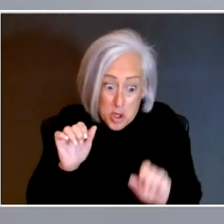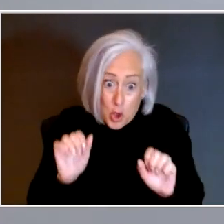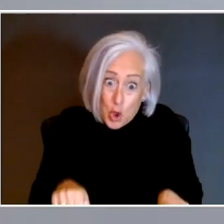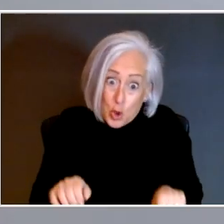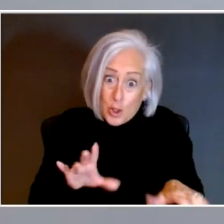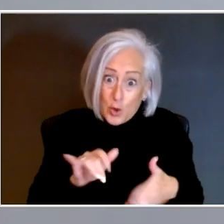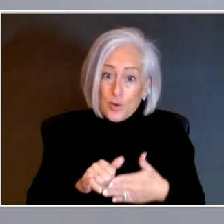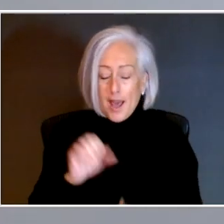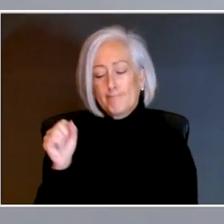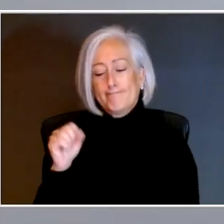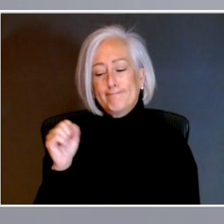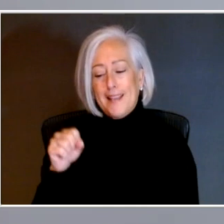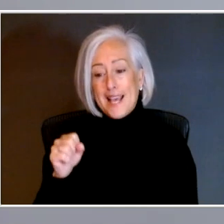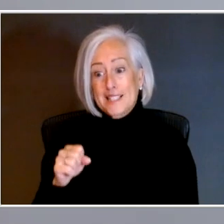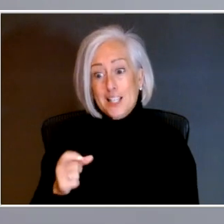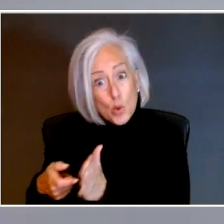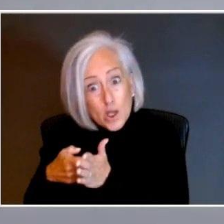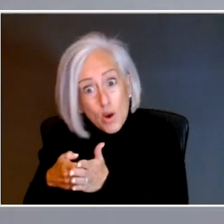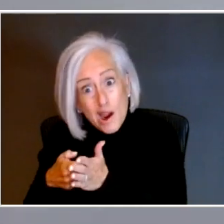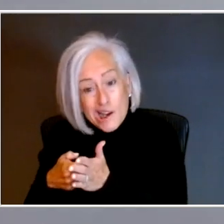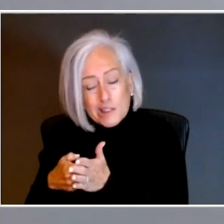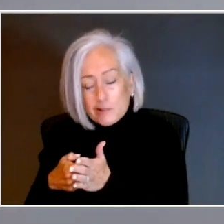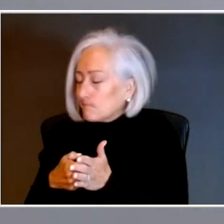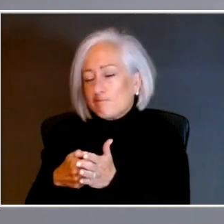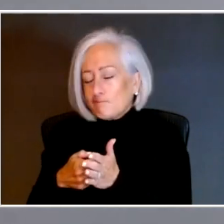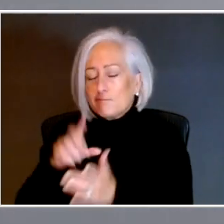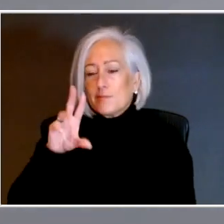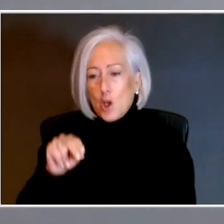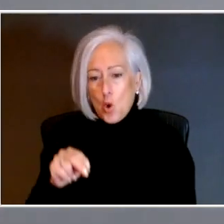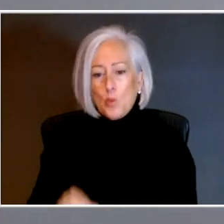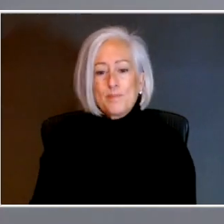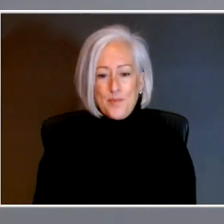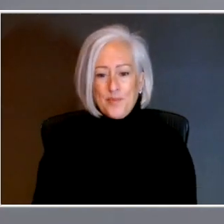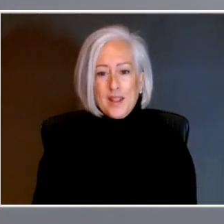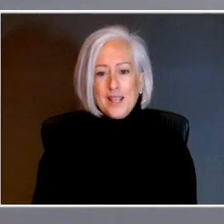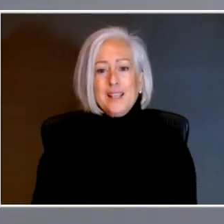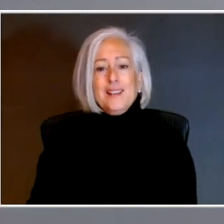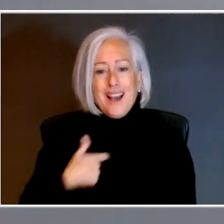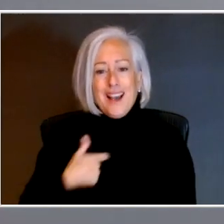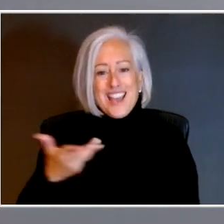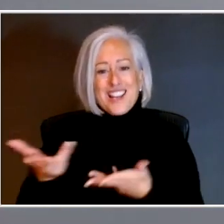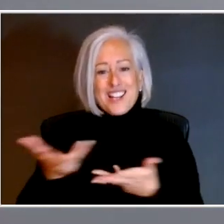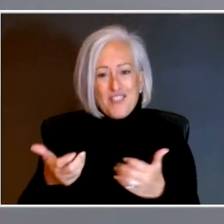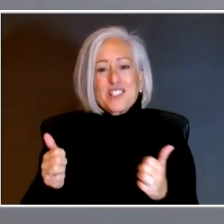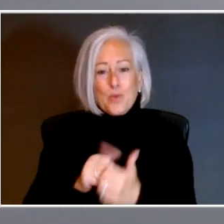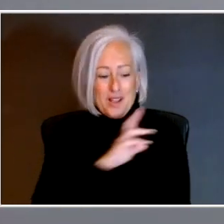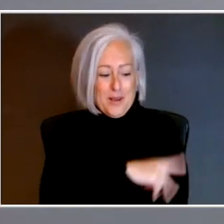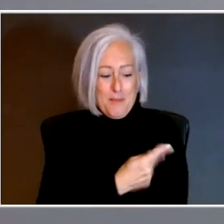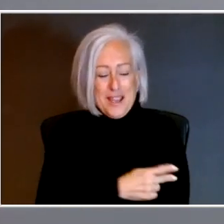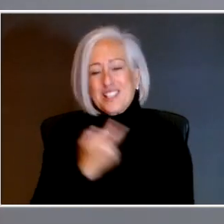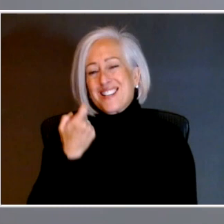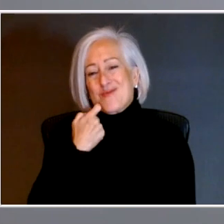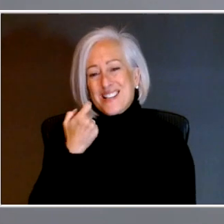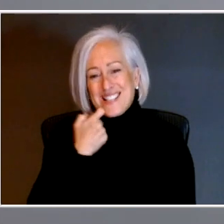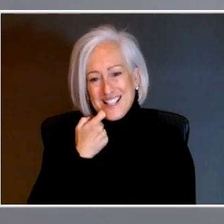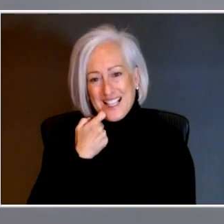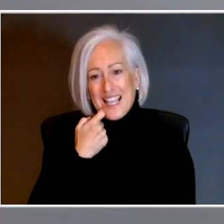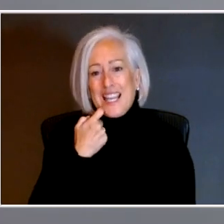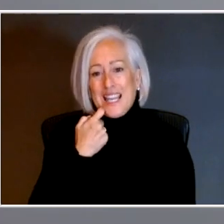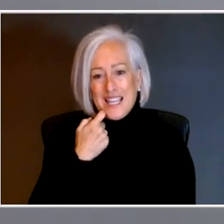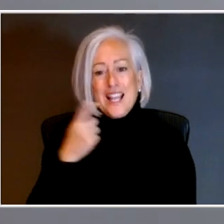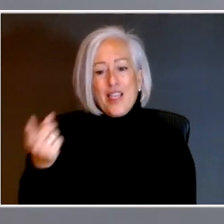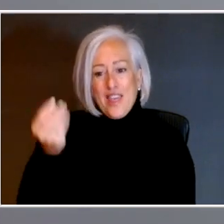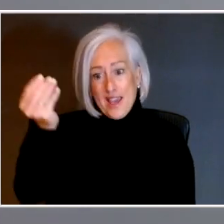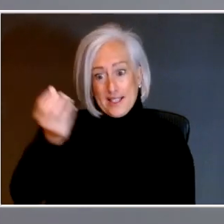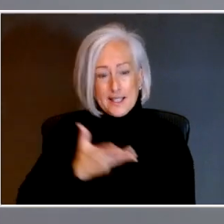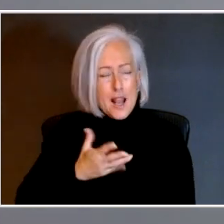Yes. Is it necessary? Absolutely not. I actually had this conversation with a patient recently, and they told me,